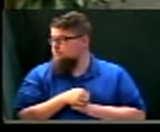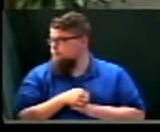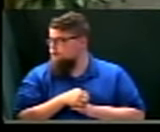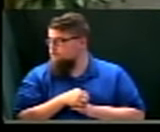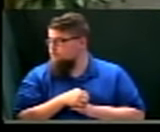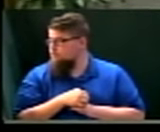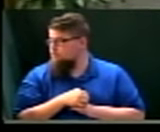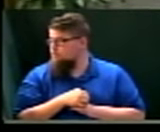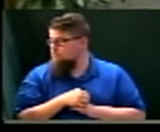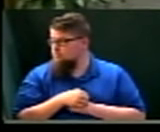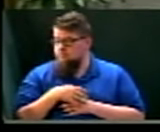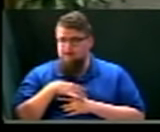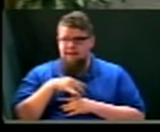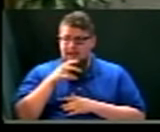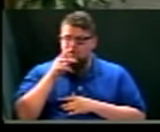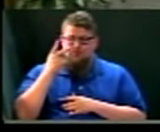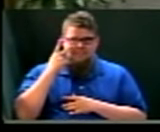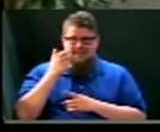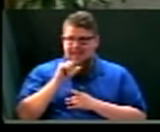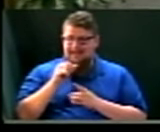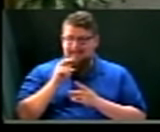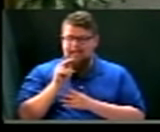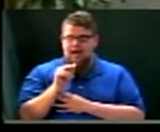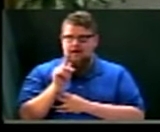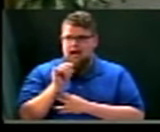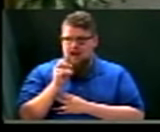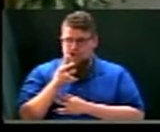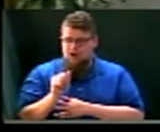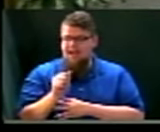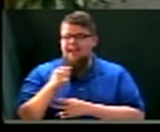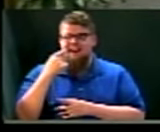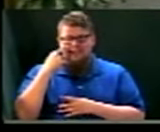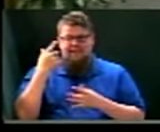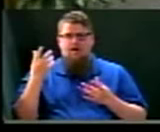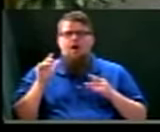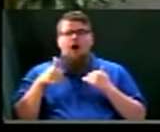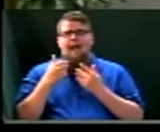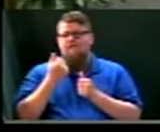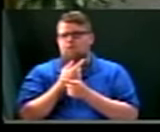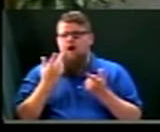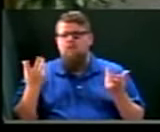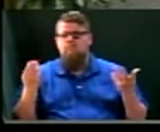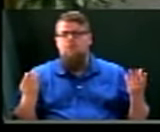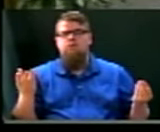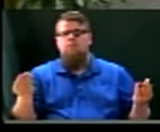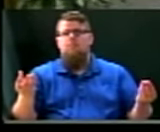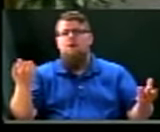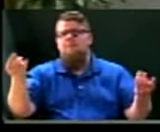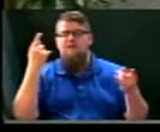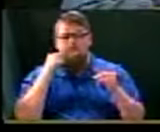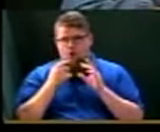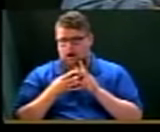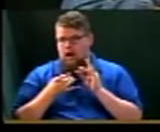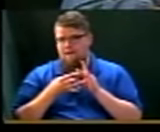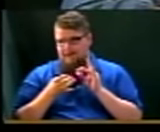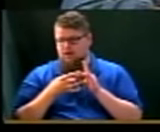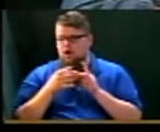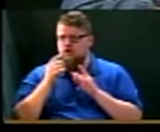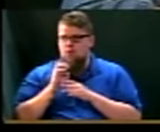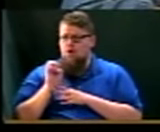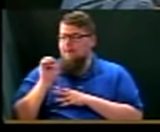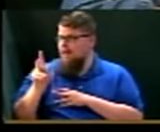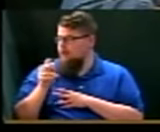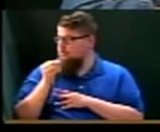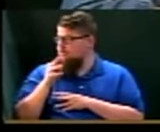I don't see any, Natasha, and I think everybody's turned off their lights for comments, so we'll go back to Ms. Owen.